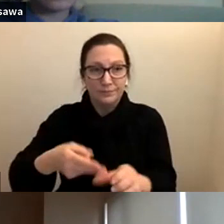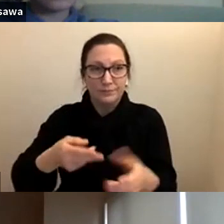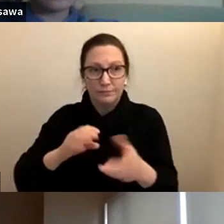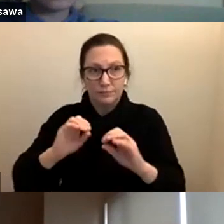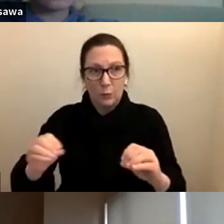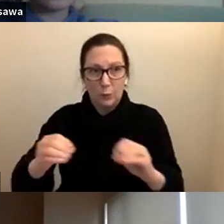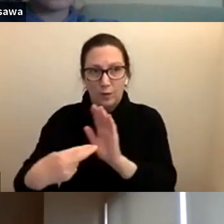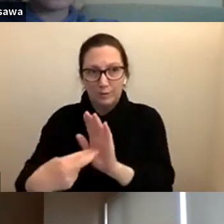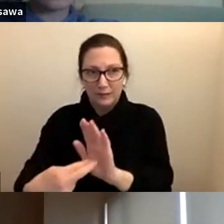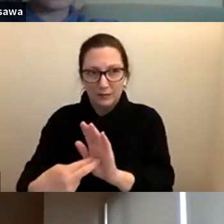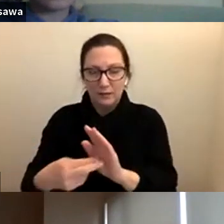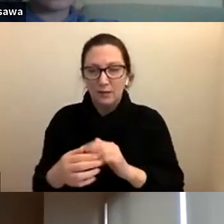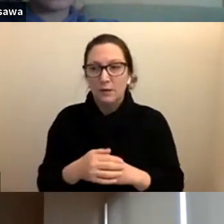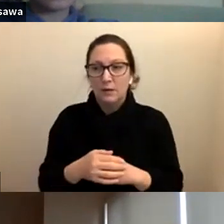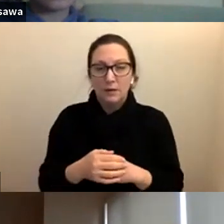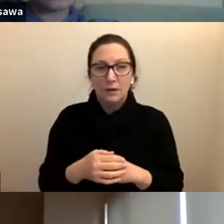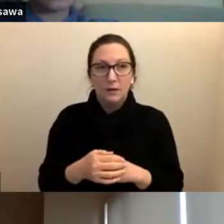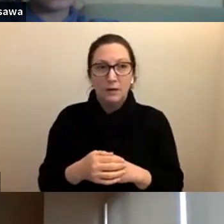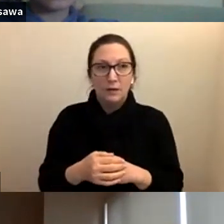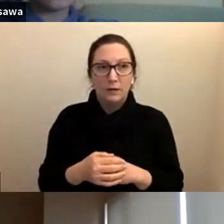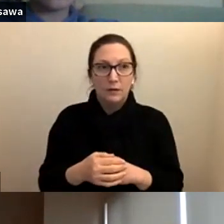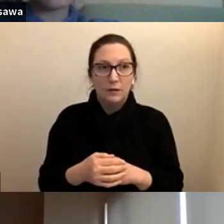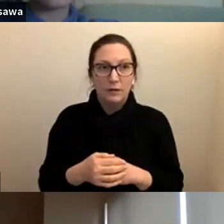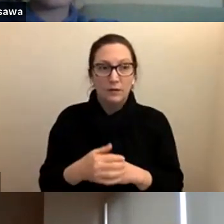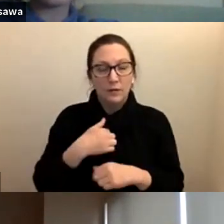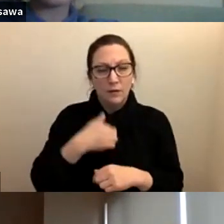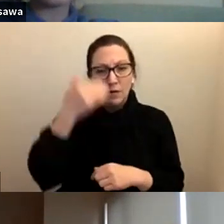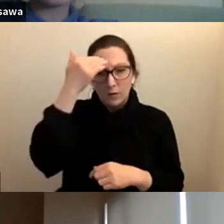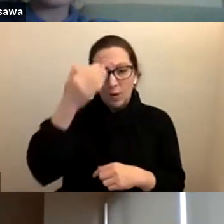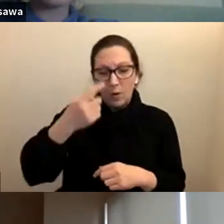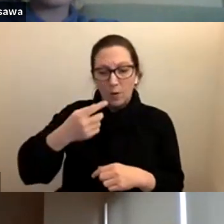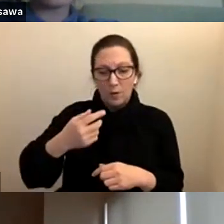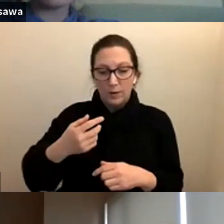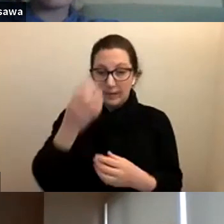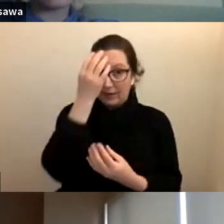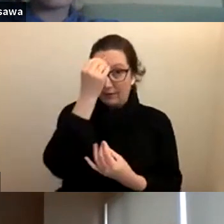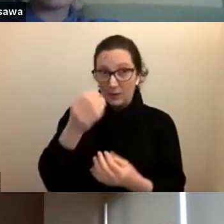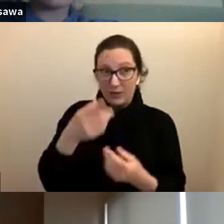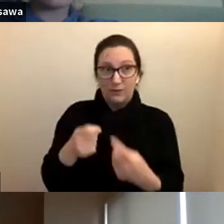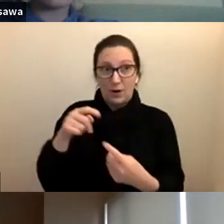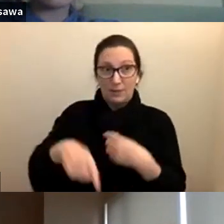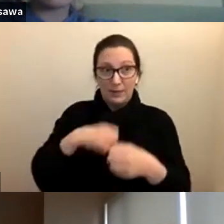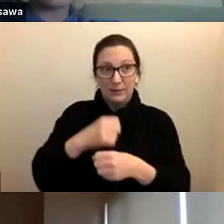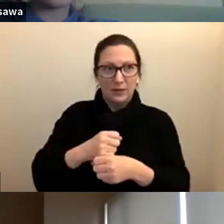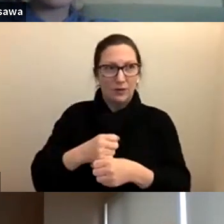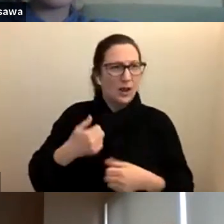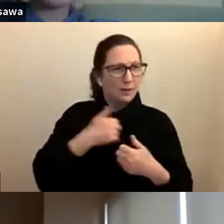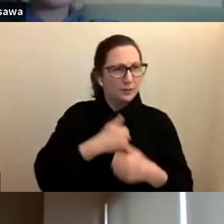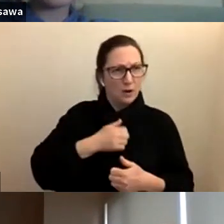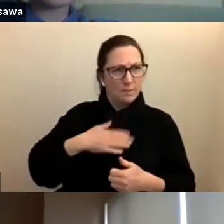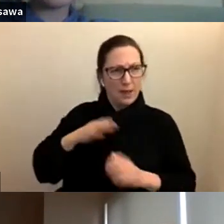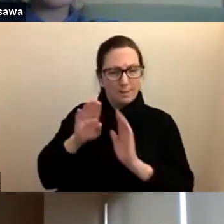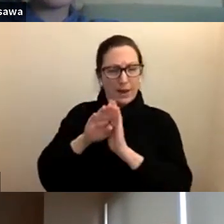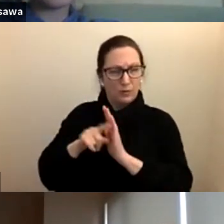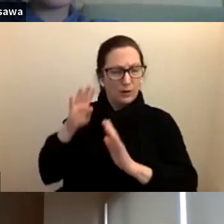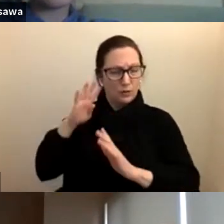And so I know that we have the data from this year. Sorry for the background noise here. I know that we have